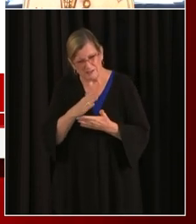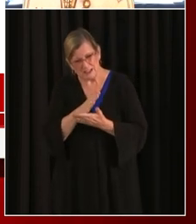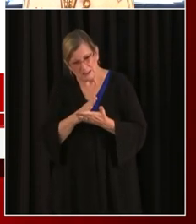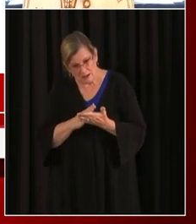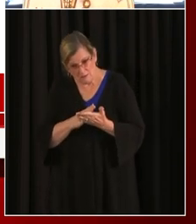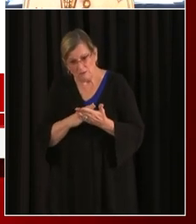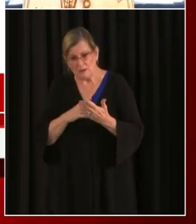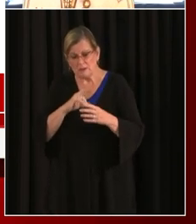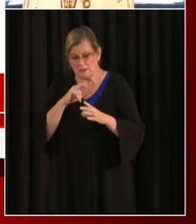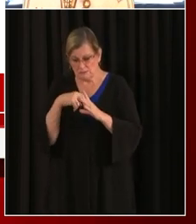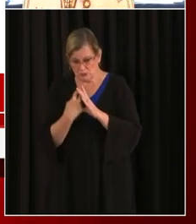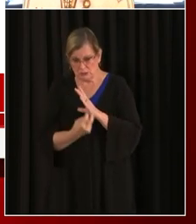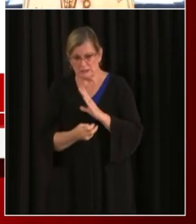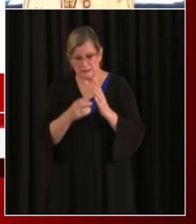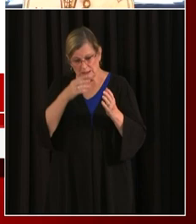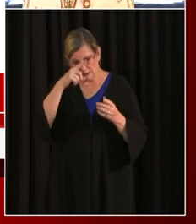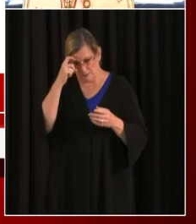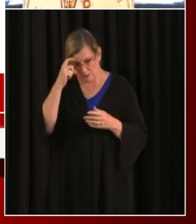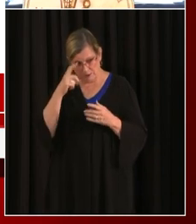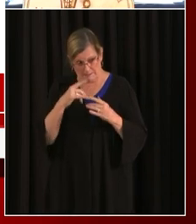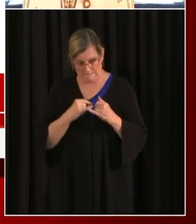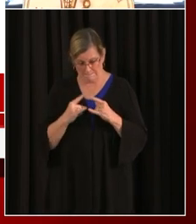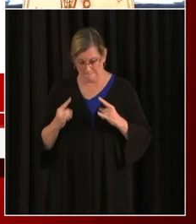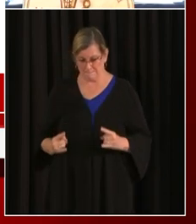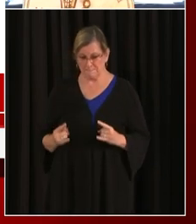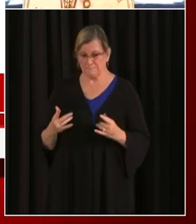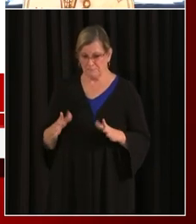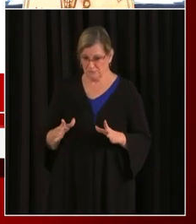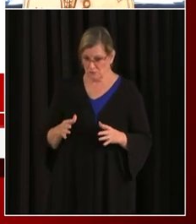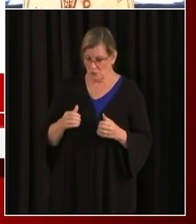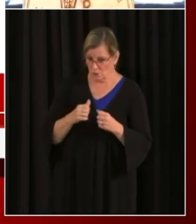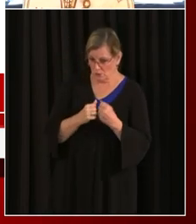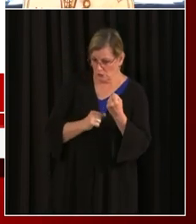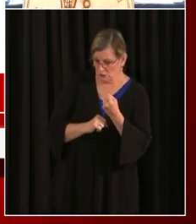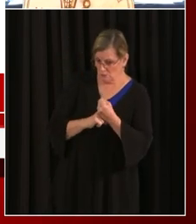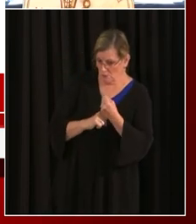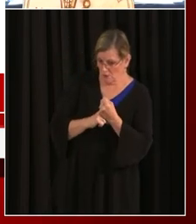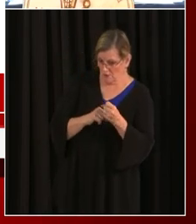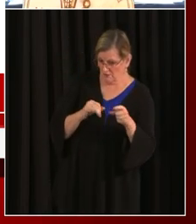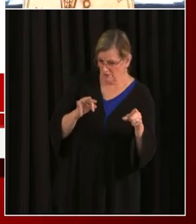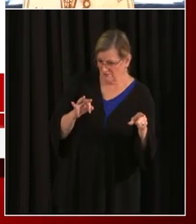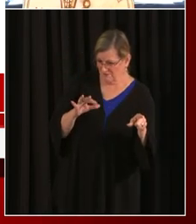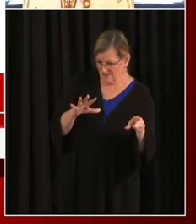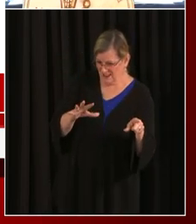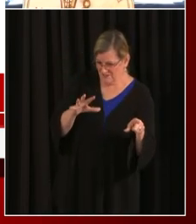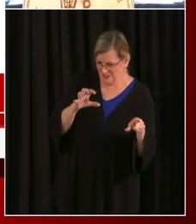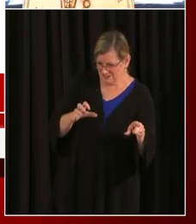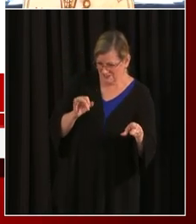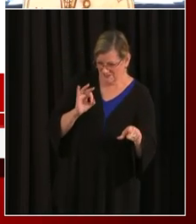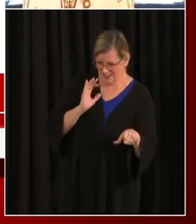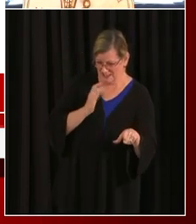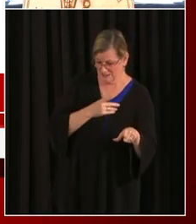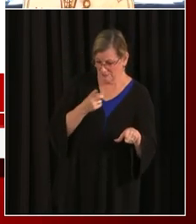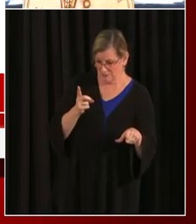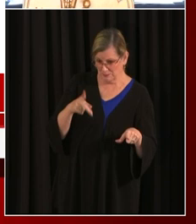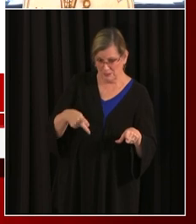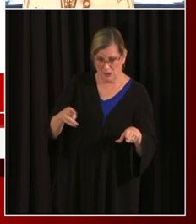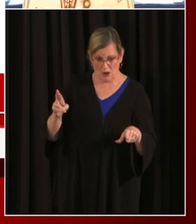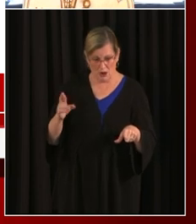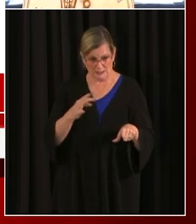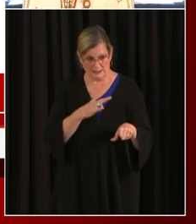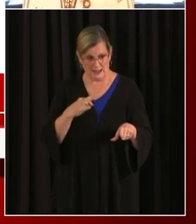in-person experience for summer camp with the support of 500 of our DPR staff members.